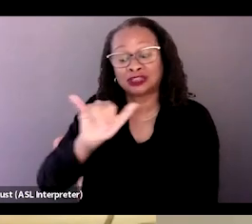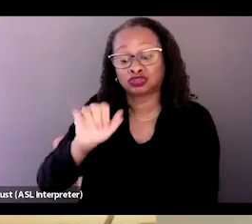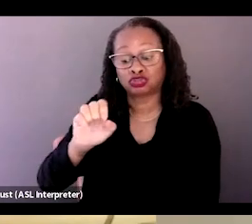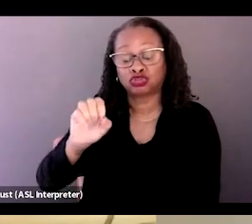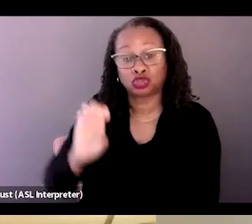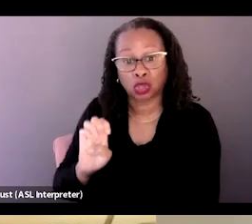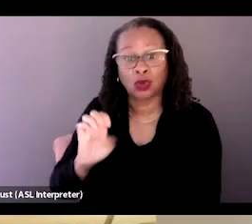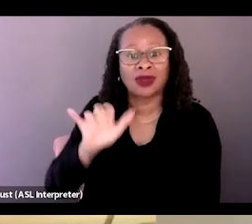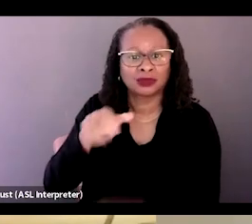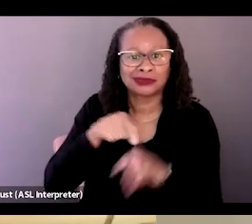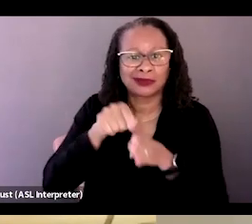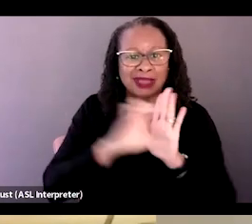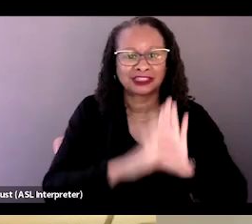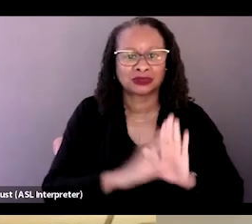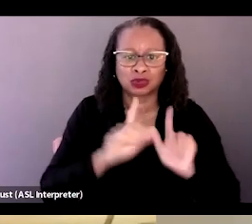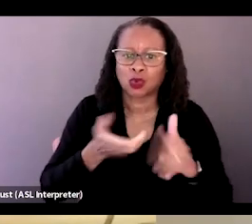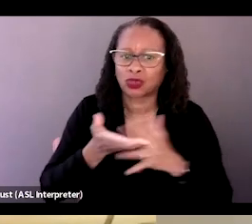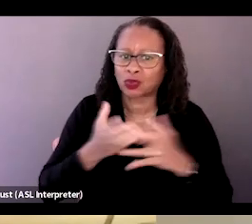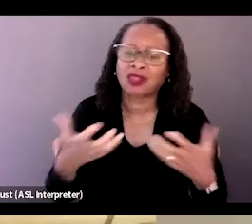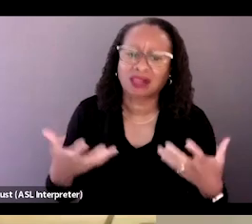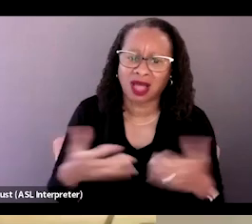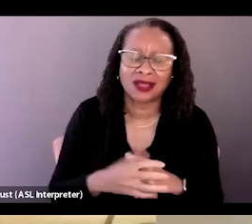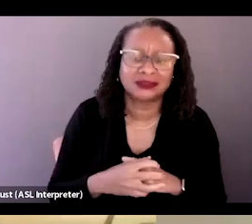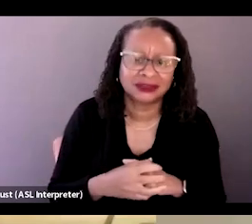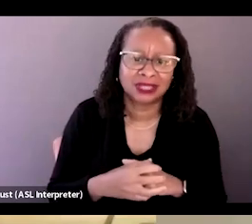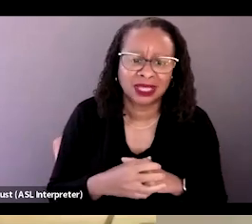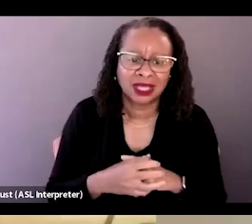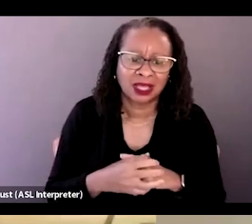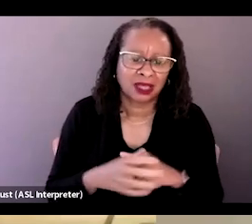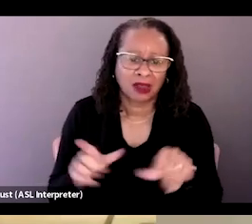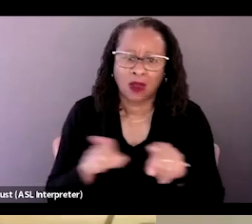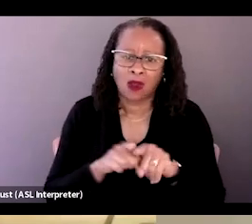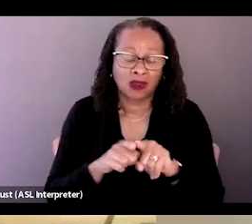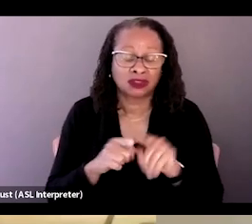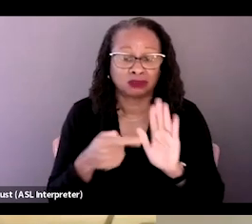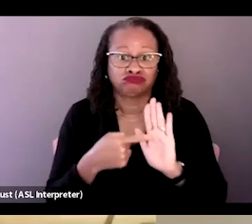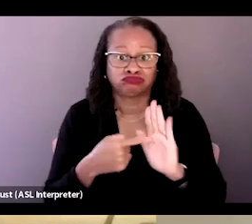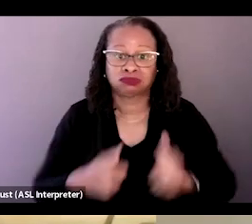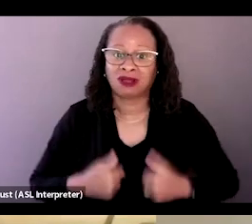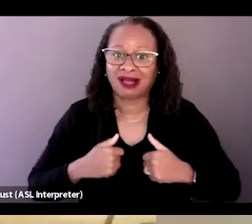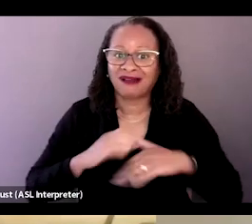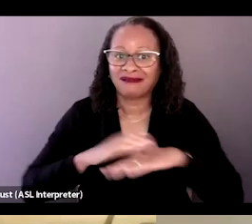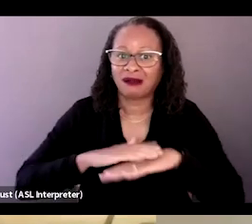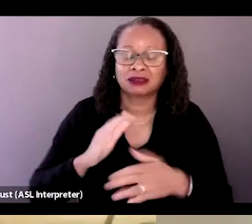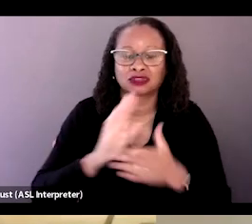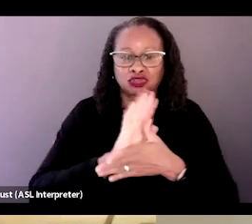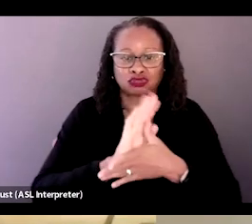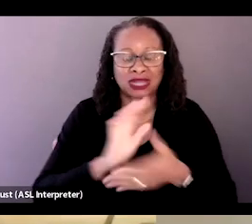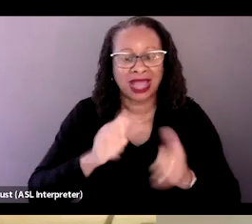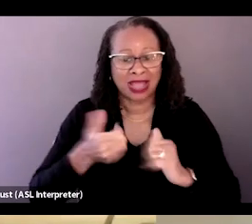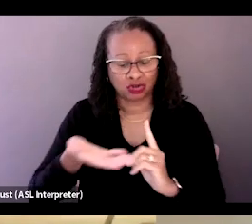who's going through a lot, and but it also comes alive on screen. How do you convince them to participate in something like